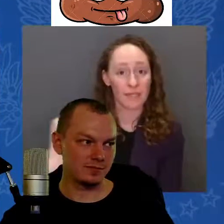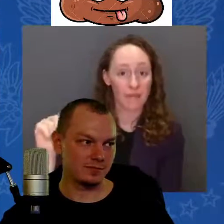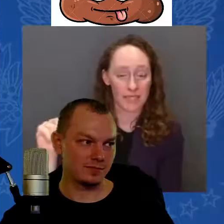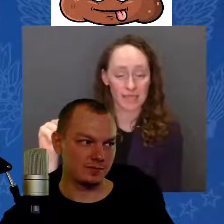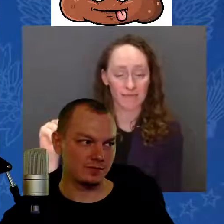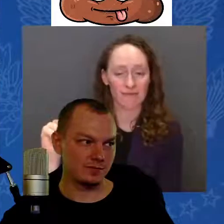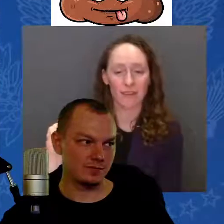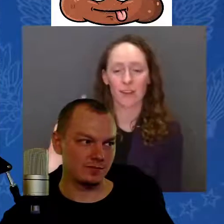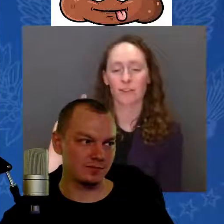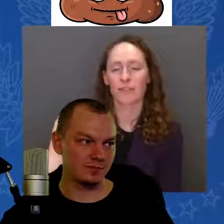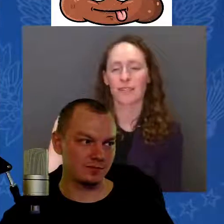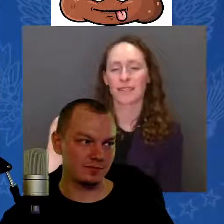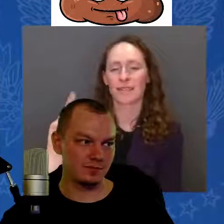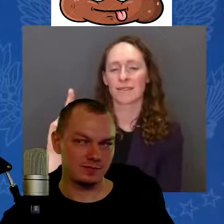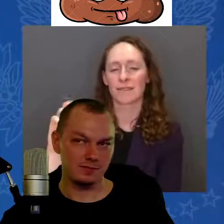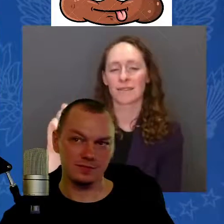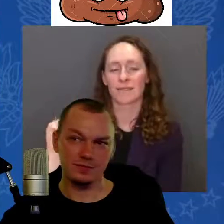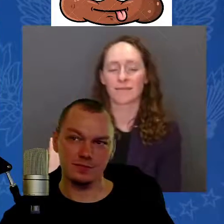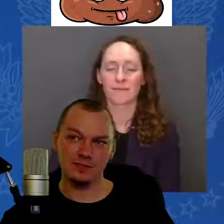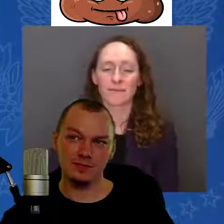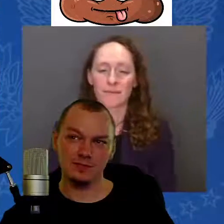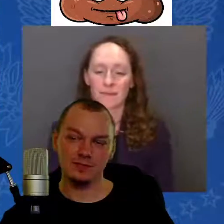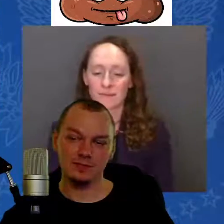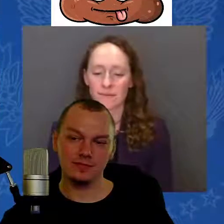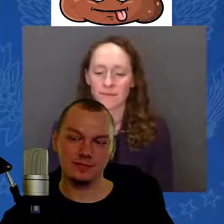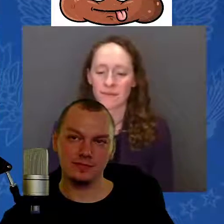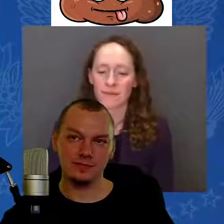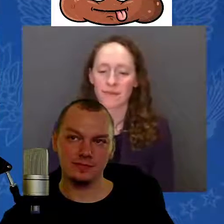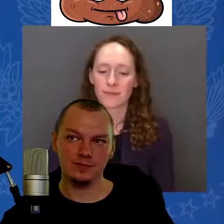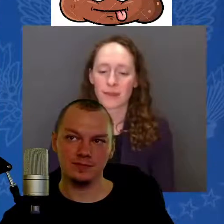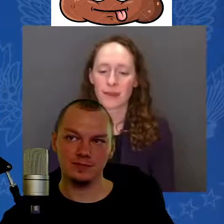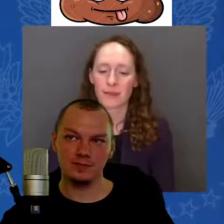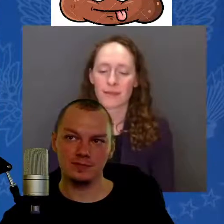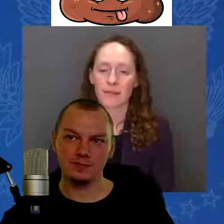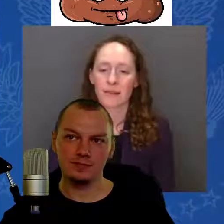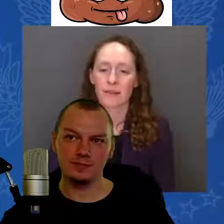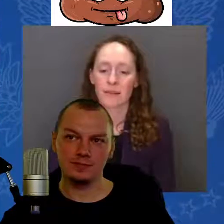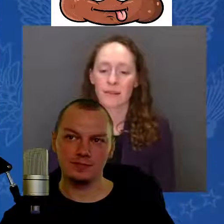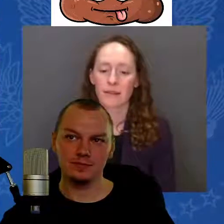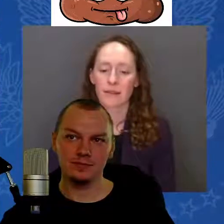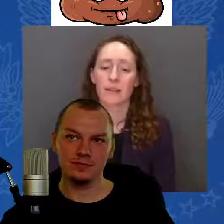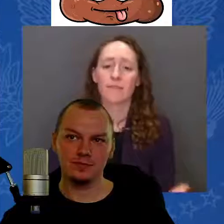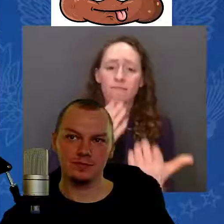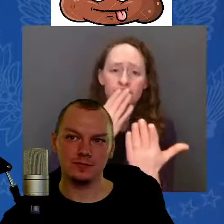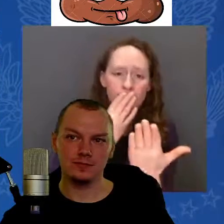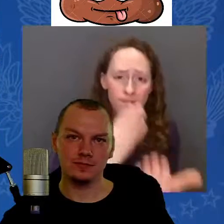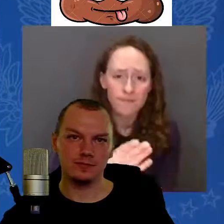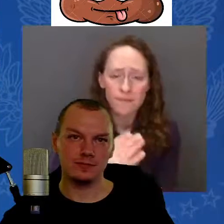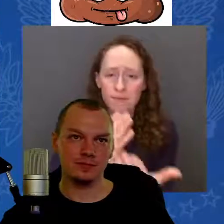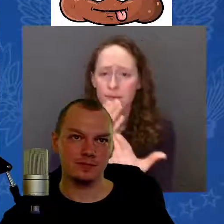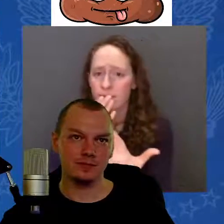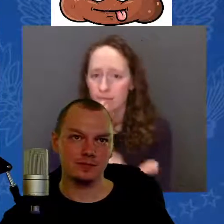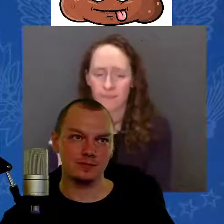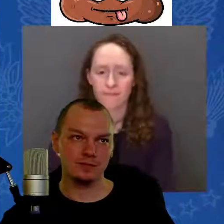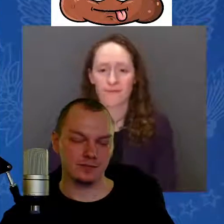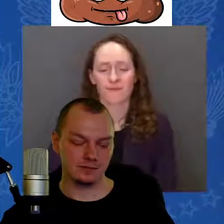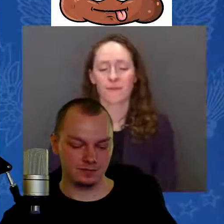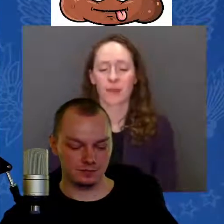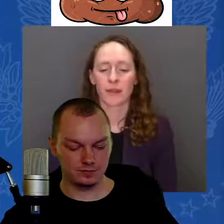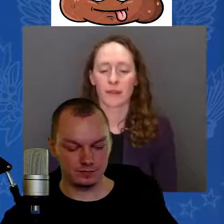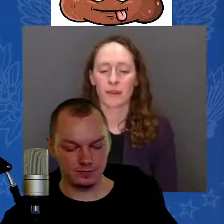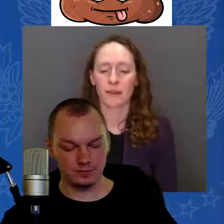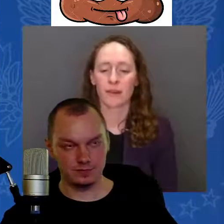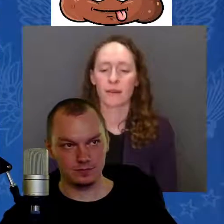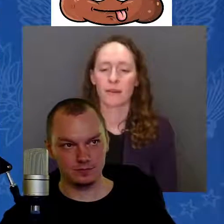Thank you, Congressman, and thanks to all of you for being here. For those of you from around the country that are watching now,